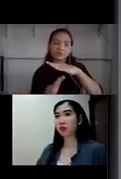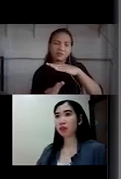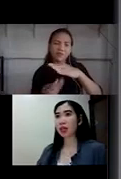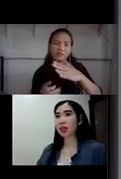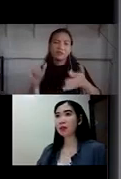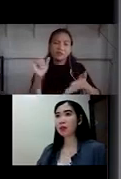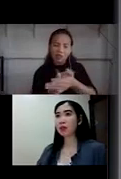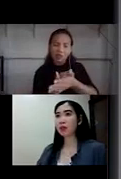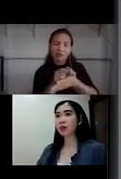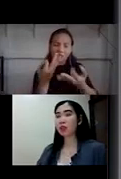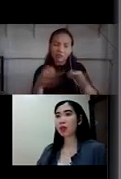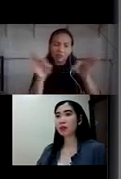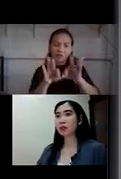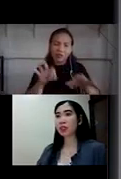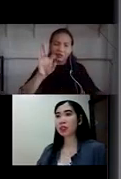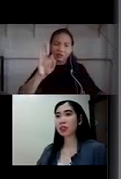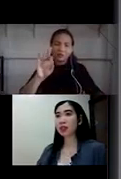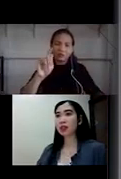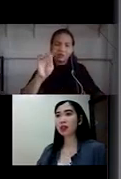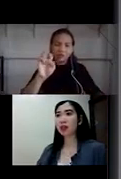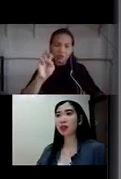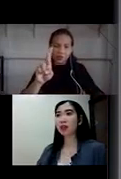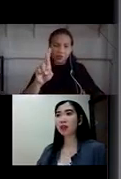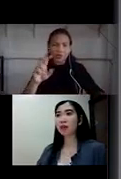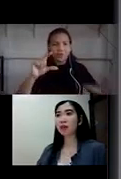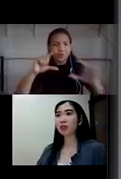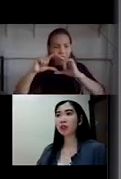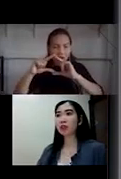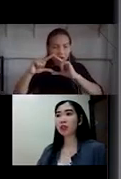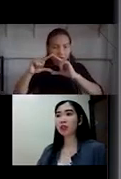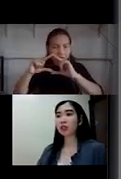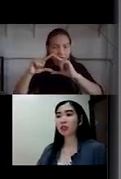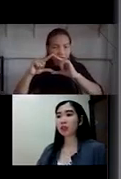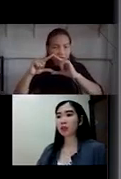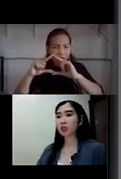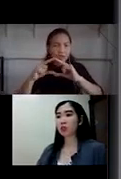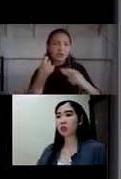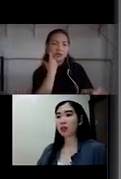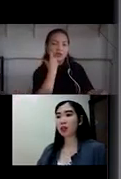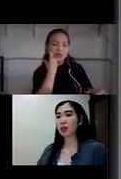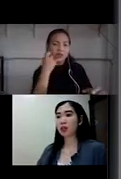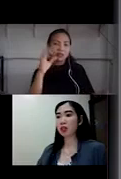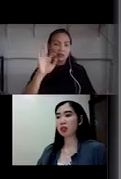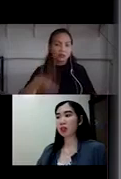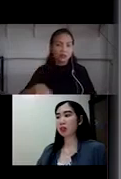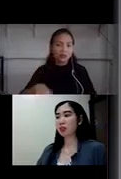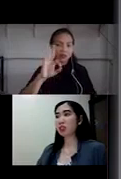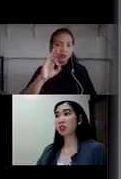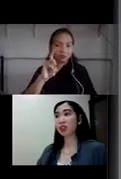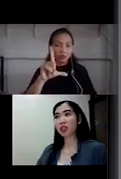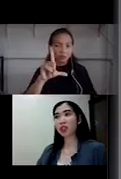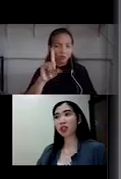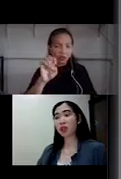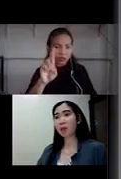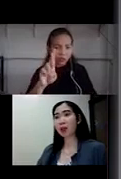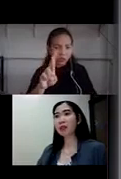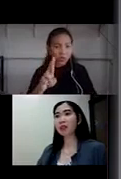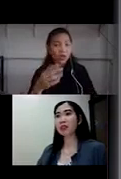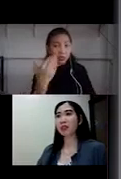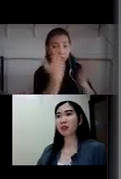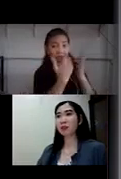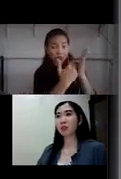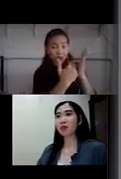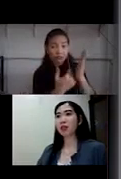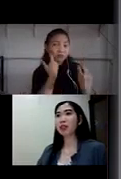of Drive. We also have the recent folder. Ito naman yung mga recently